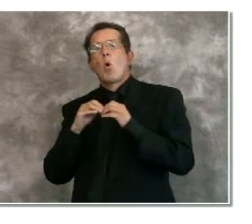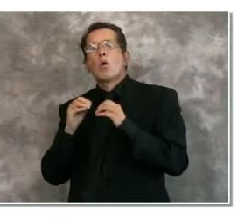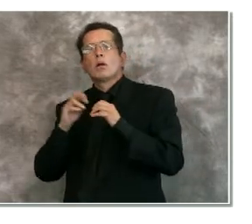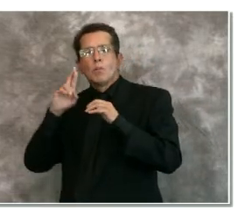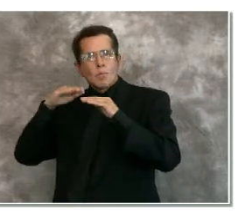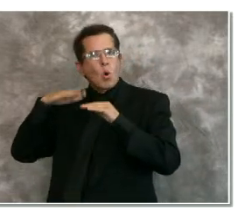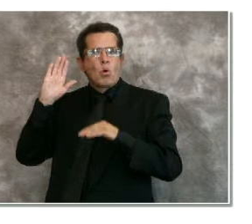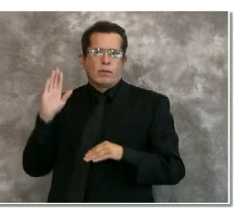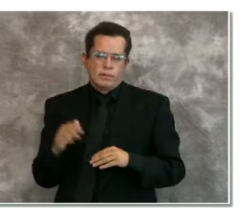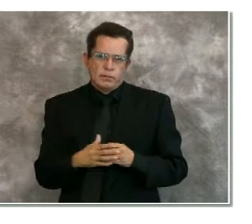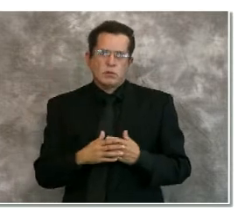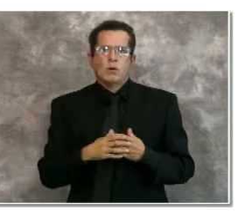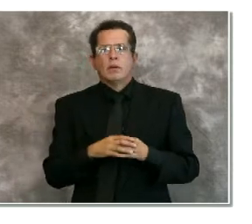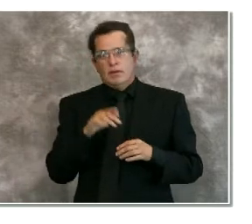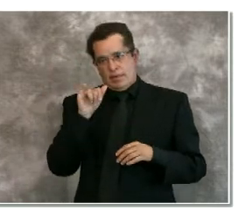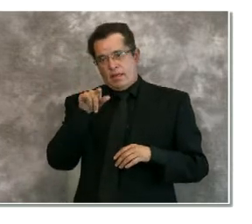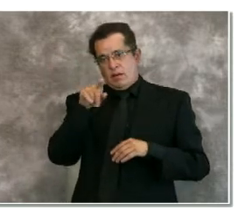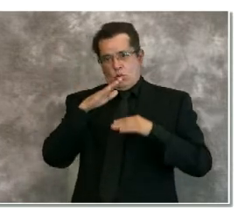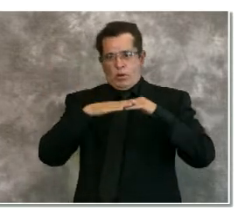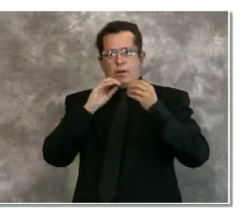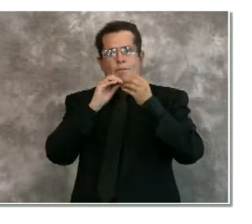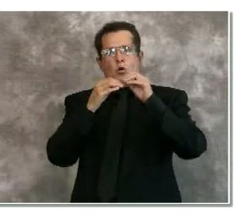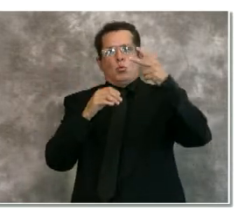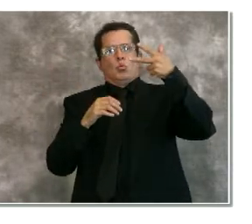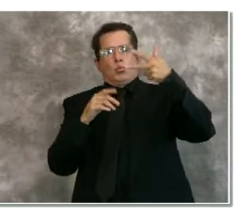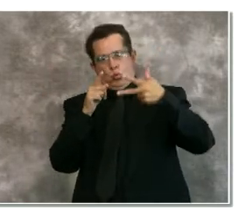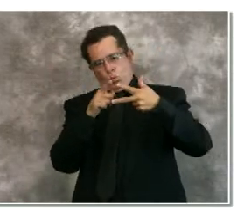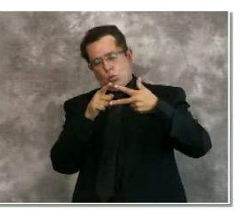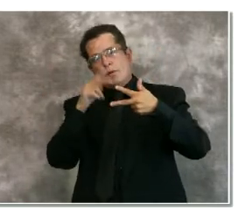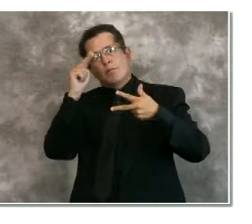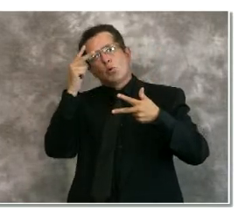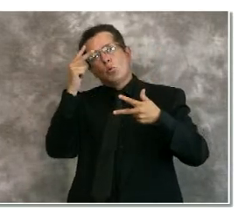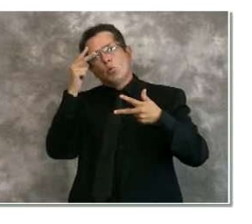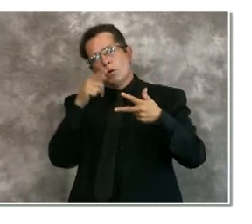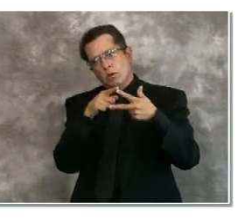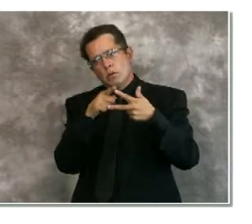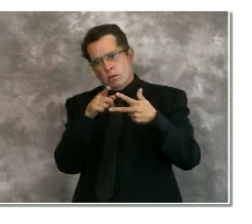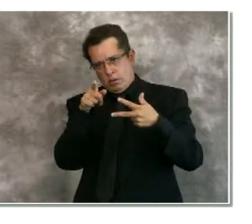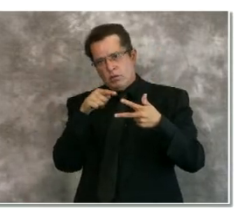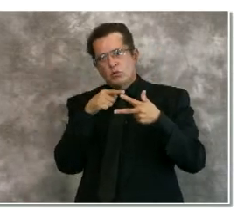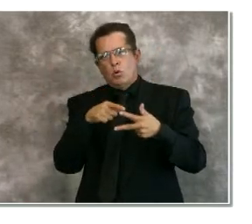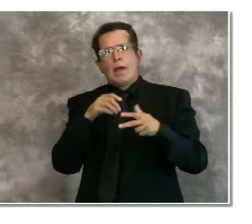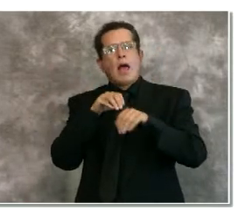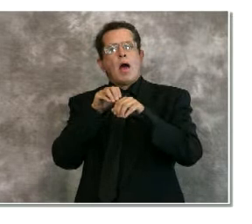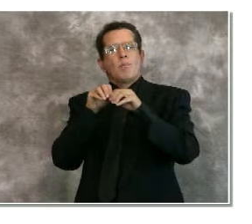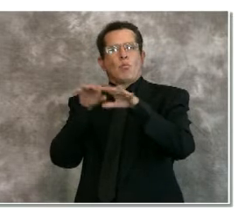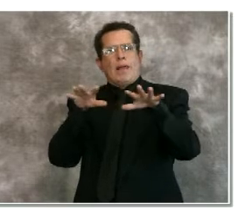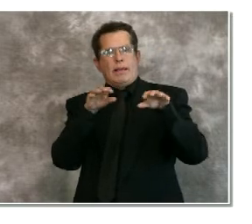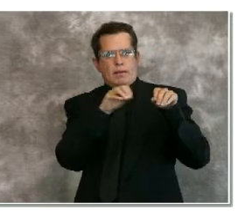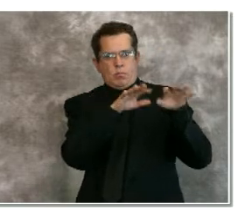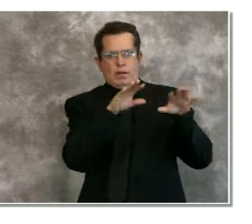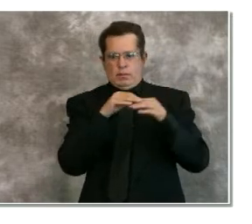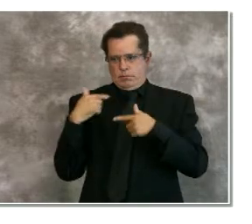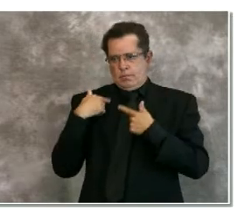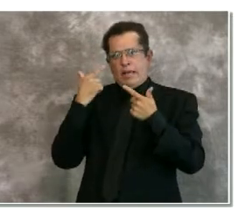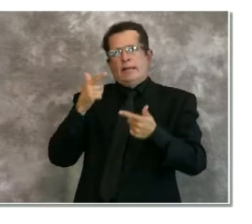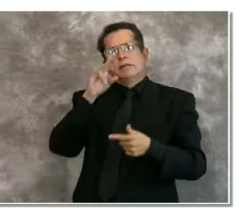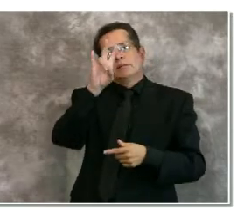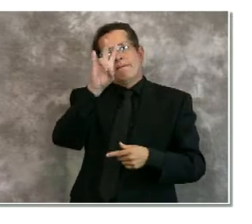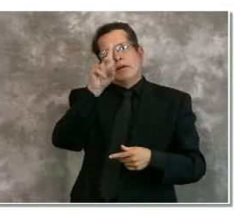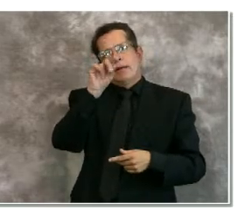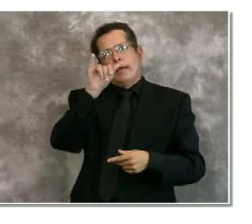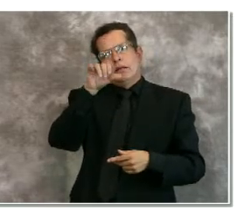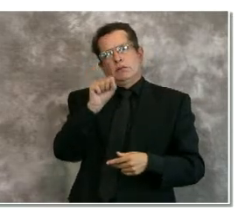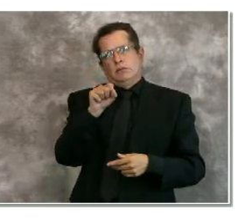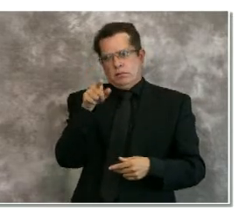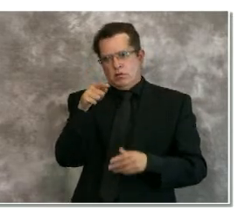And this is, as stated here, trigger number 2. This slide shows the outbreaks, again, reported over the past 7 days,